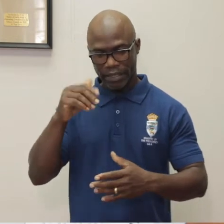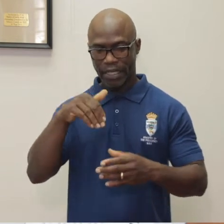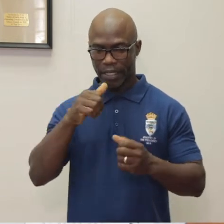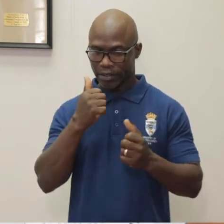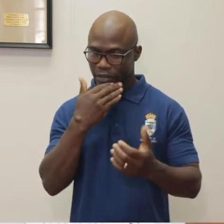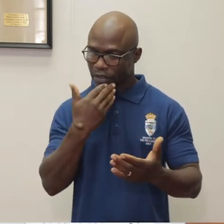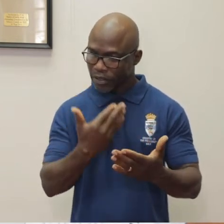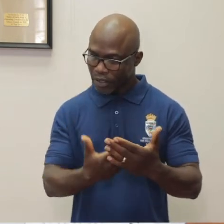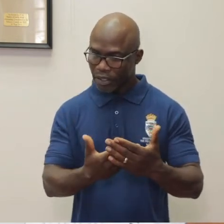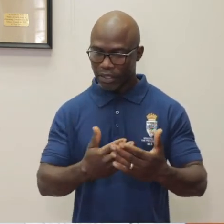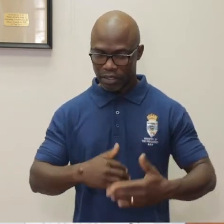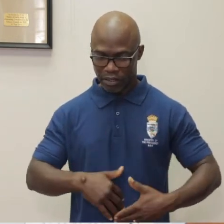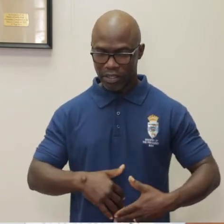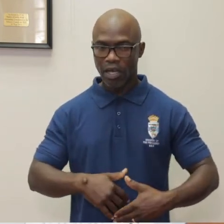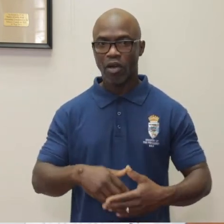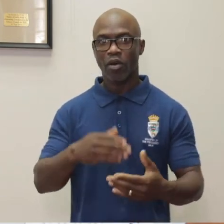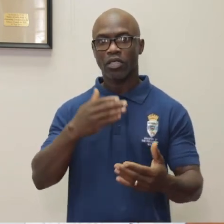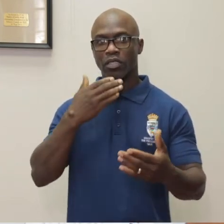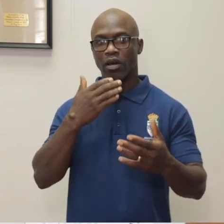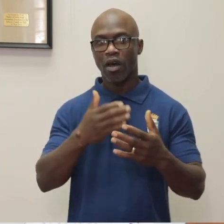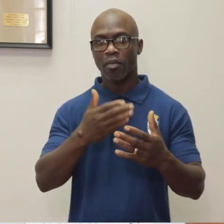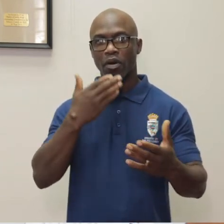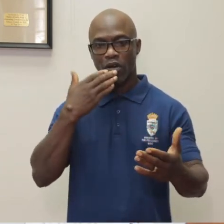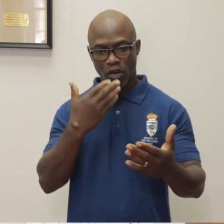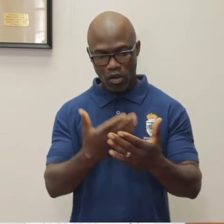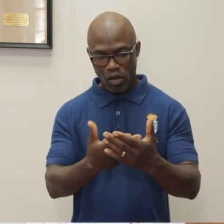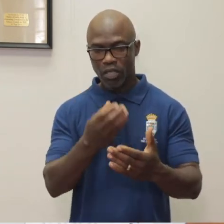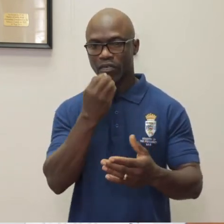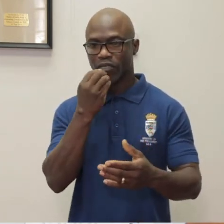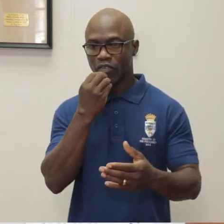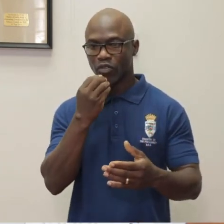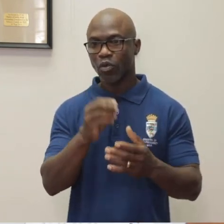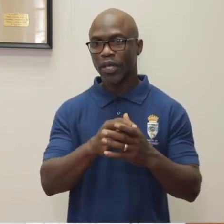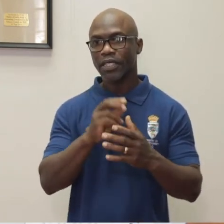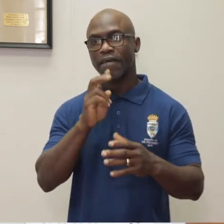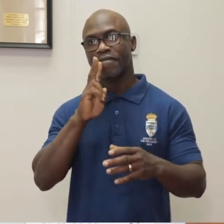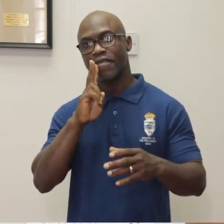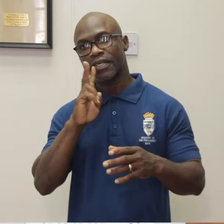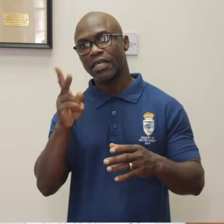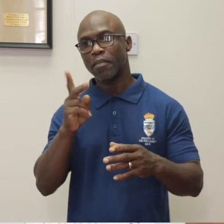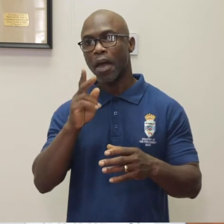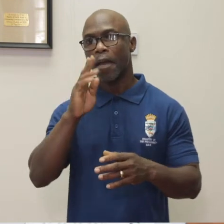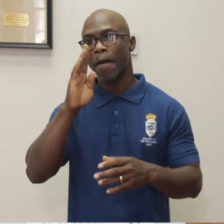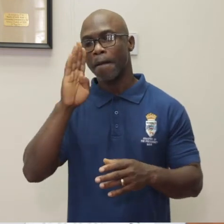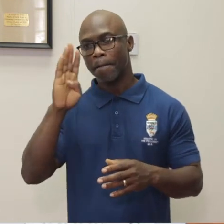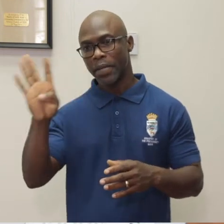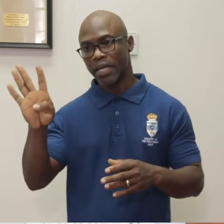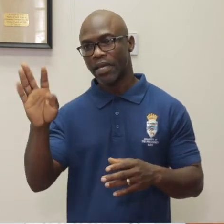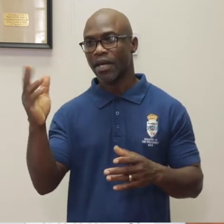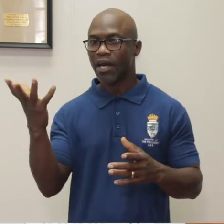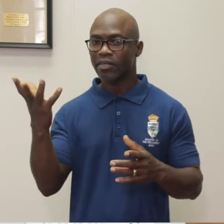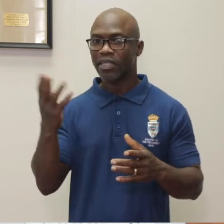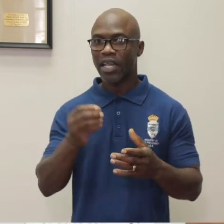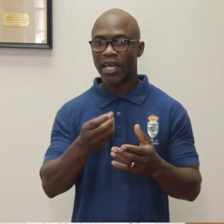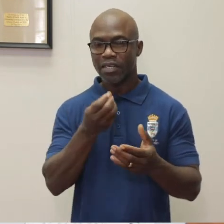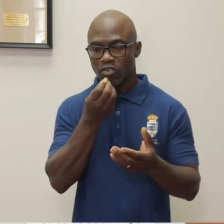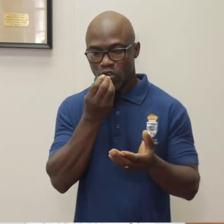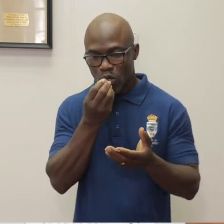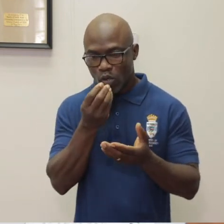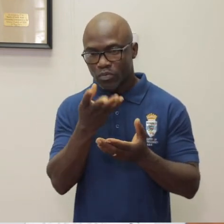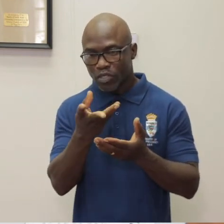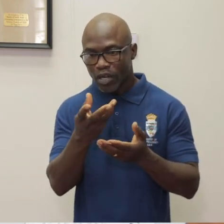And some common foods with vitamin B6, 9, and 12 are nuts,